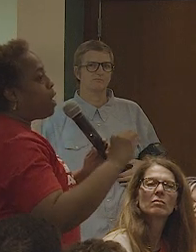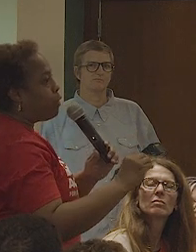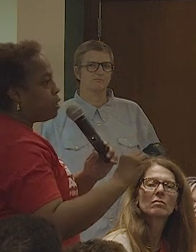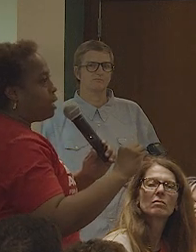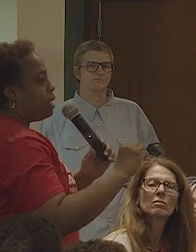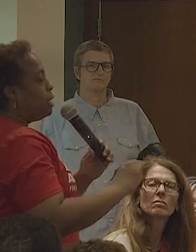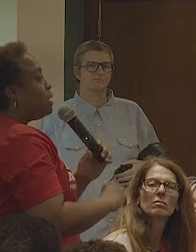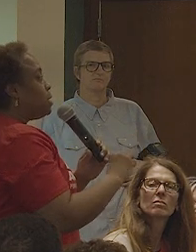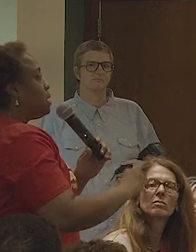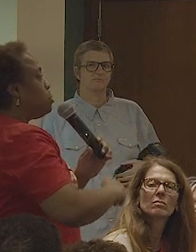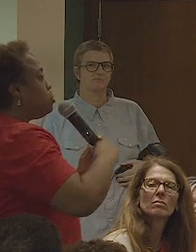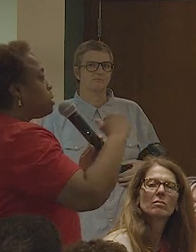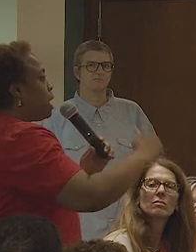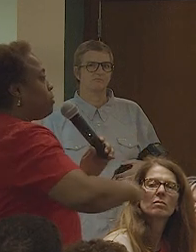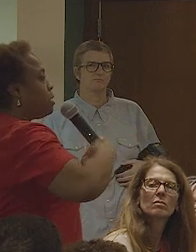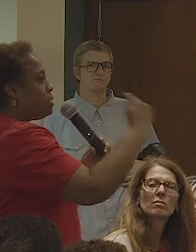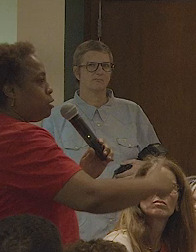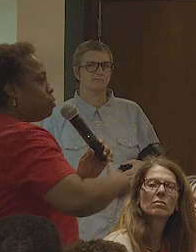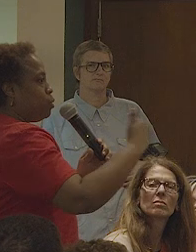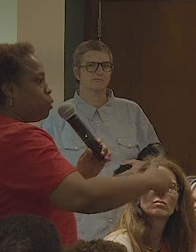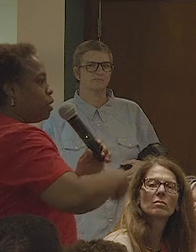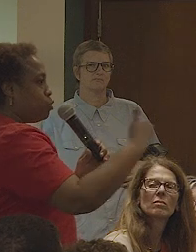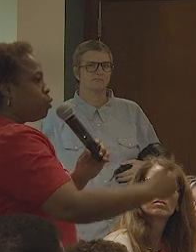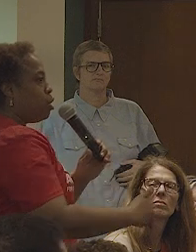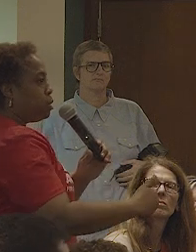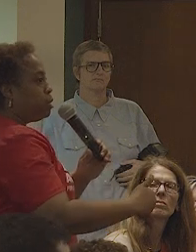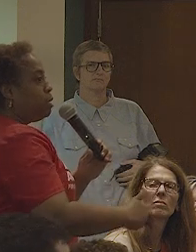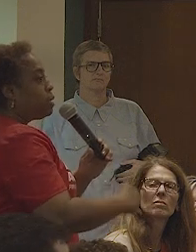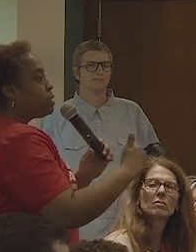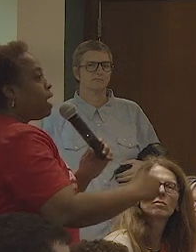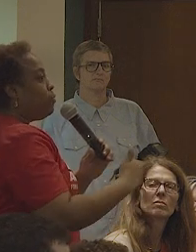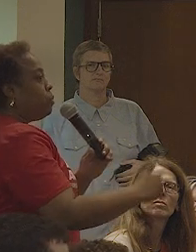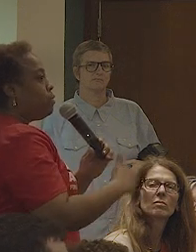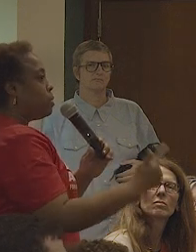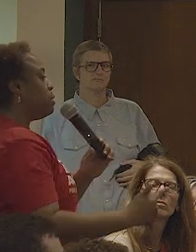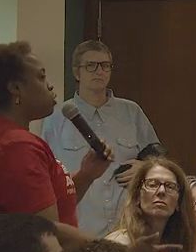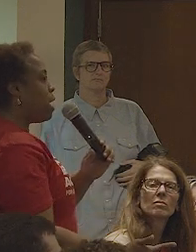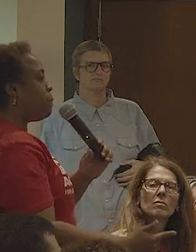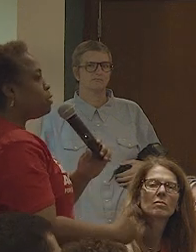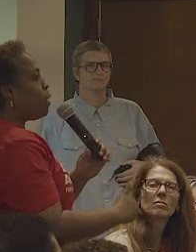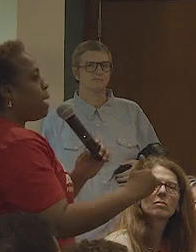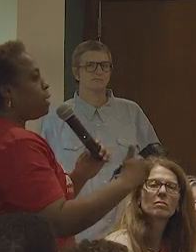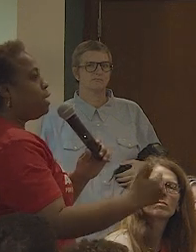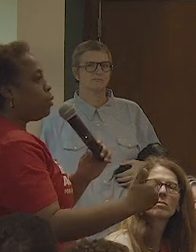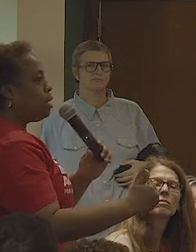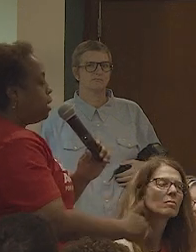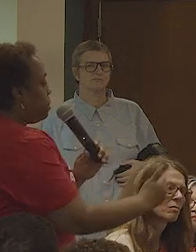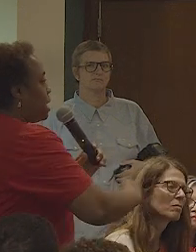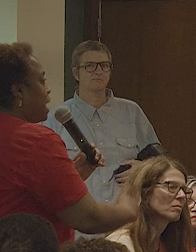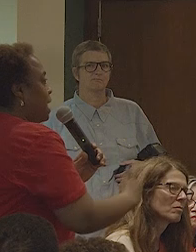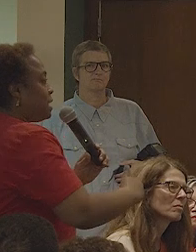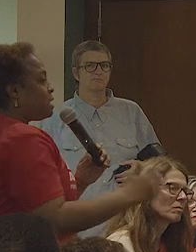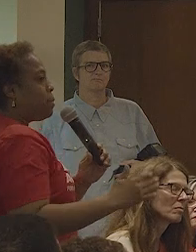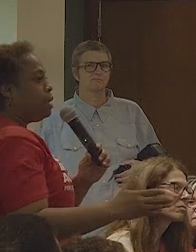the following day. The thing is, you just have to continue doing what is normal. Because God forbid, if something's going to happen, it's going to happen anyway.